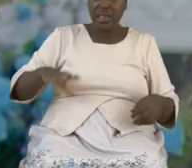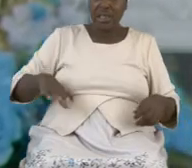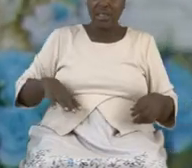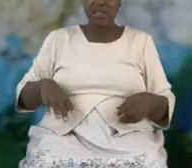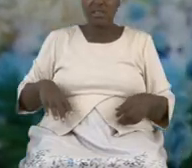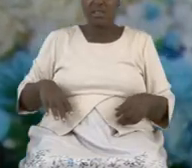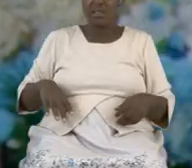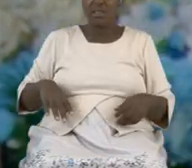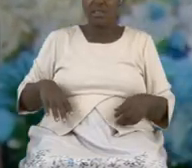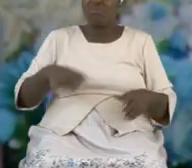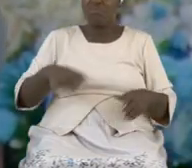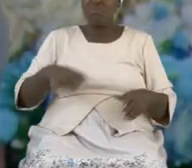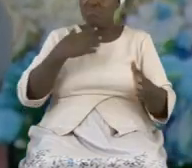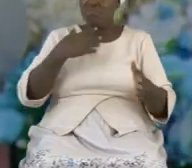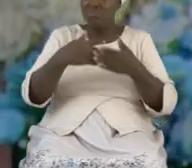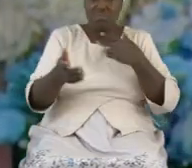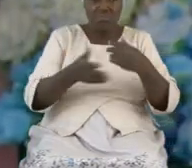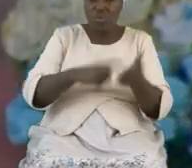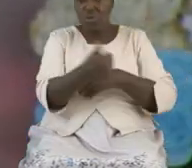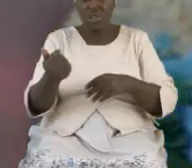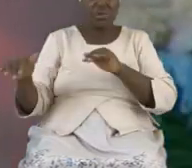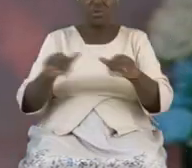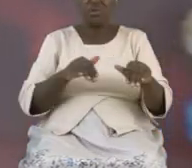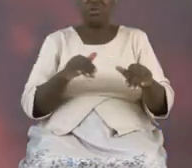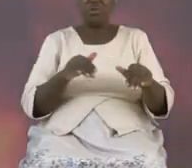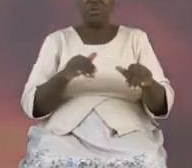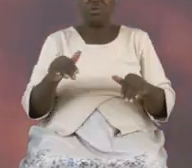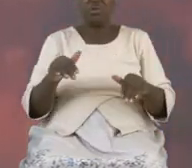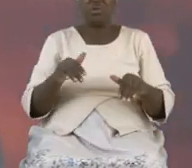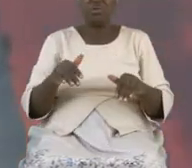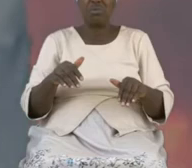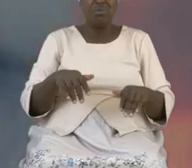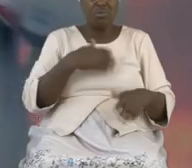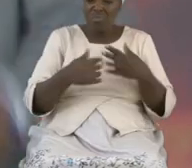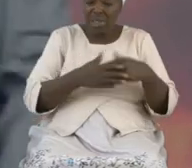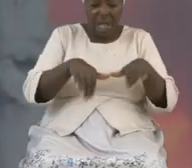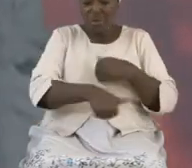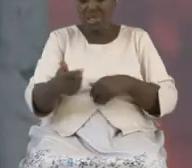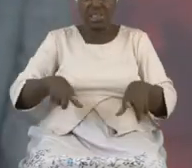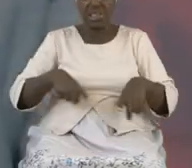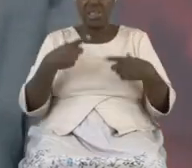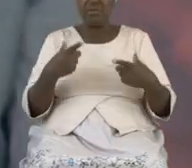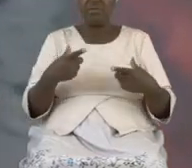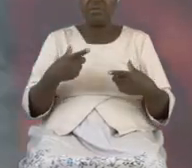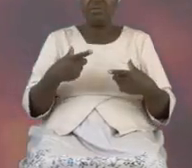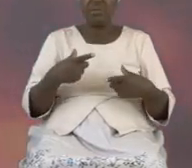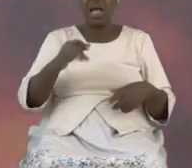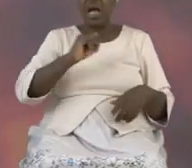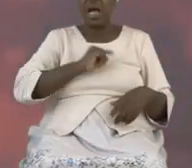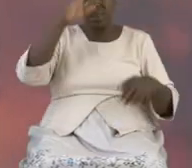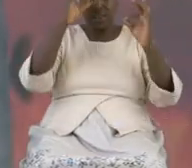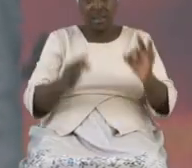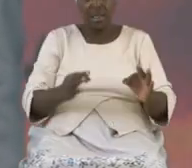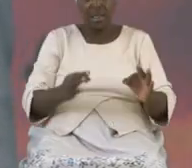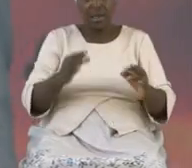what others do, how others live, I choose to follow